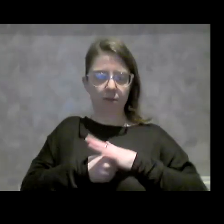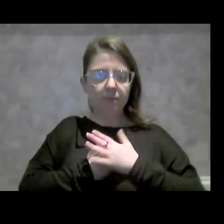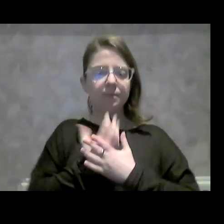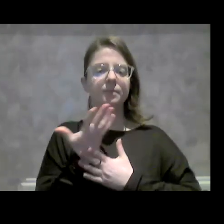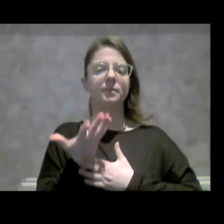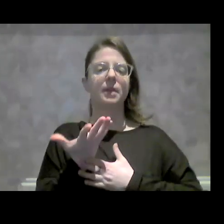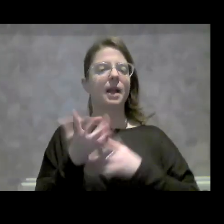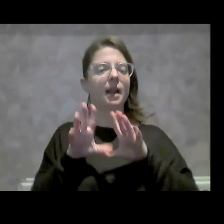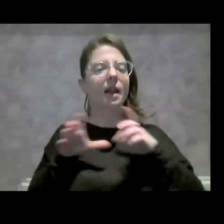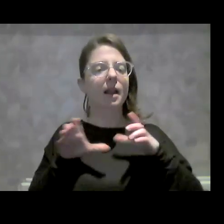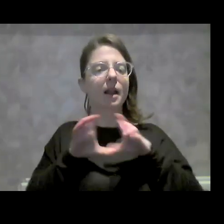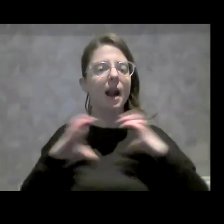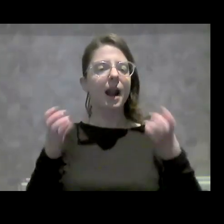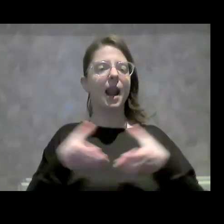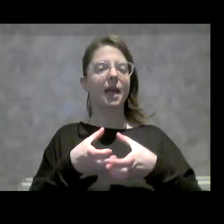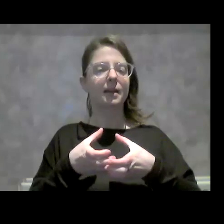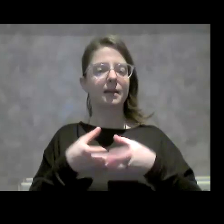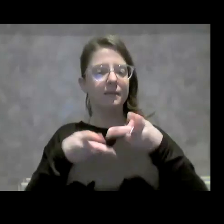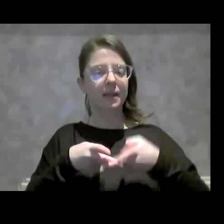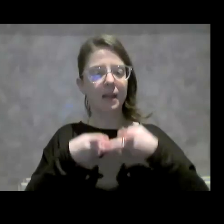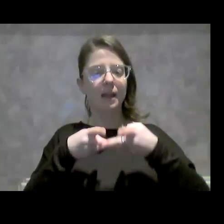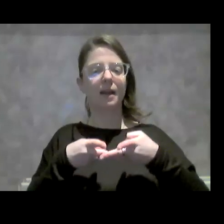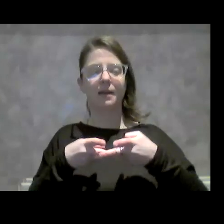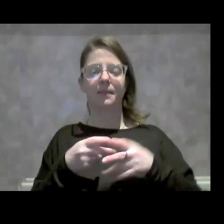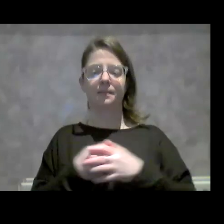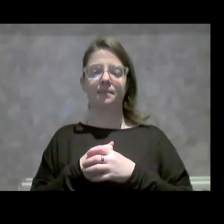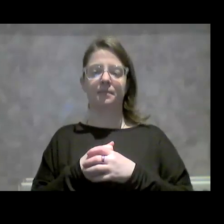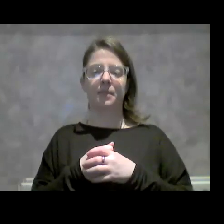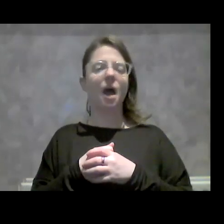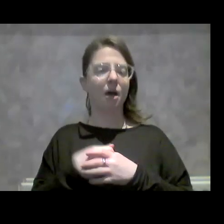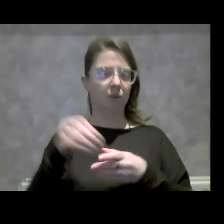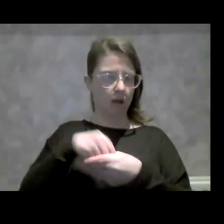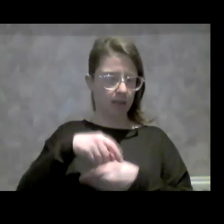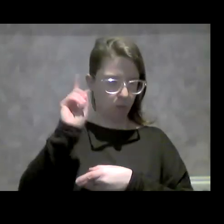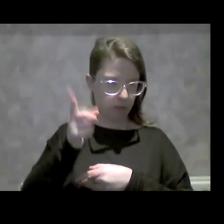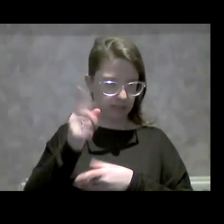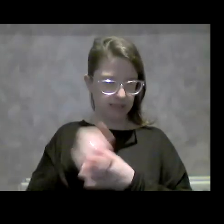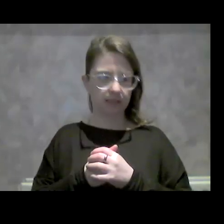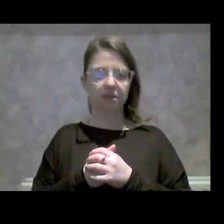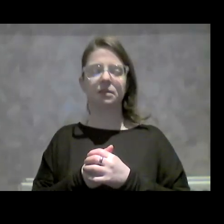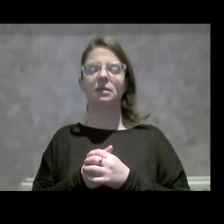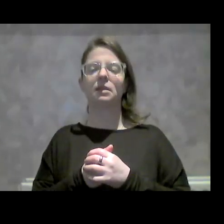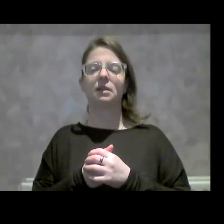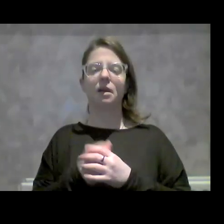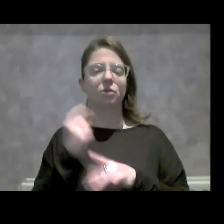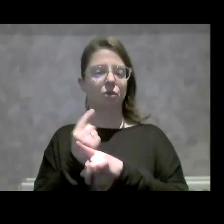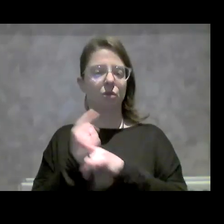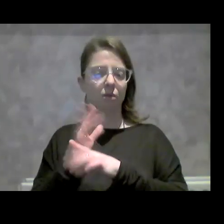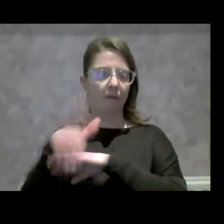collective care. There'll be just some content warnings. There'll be talk